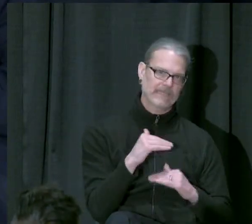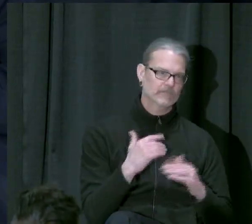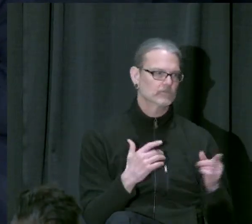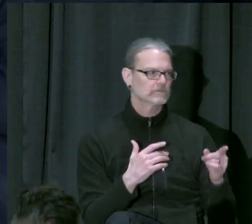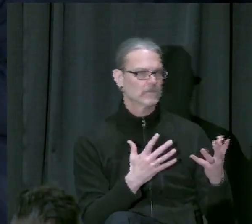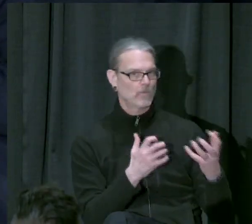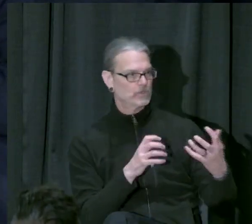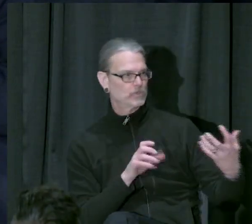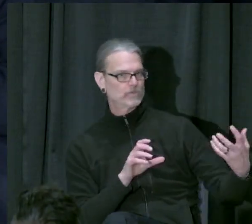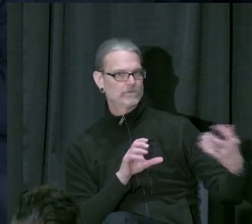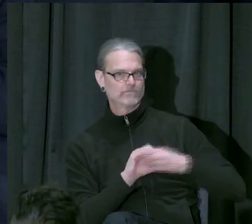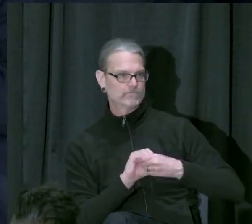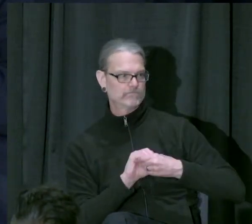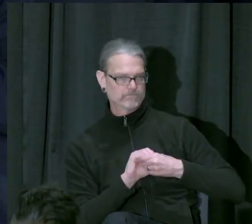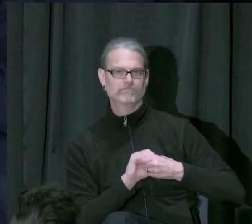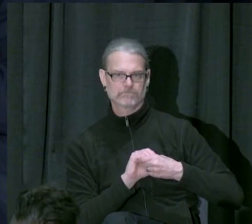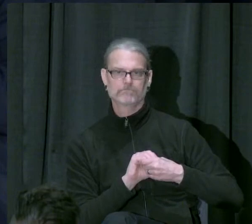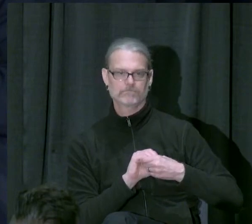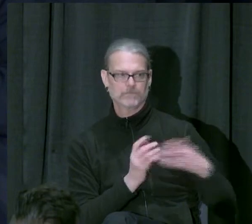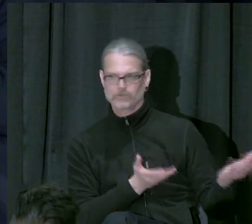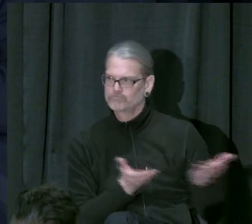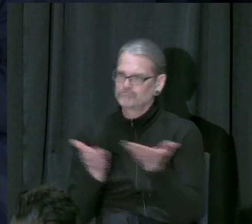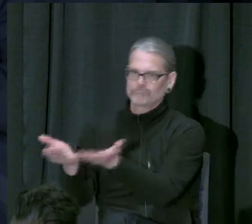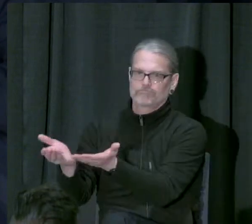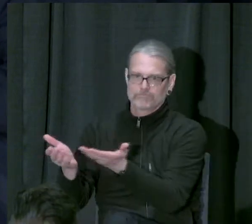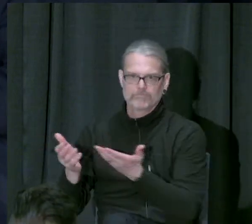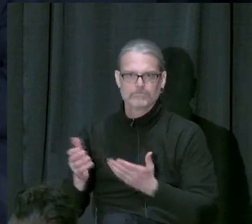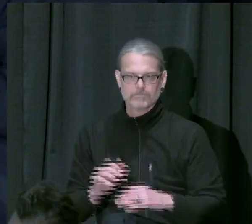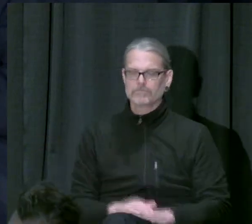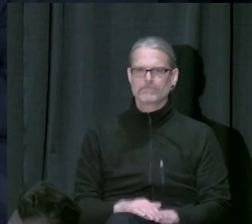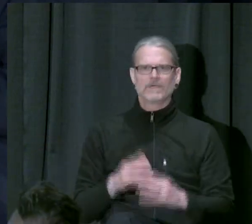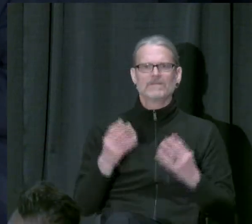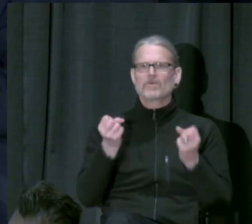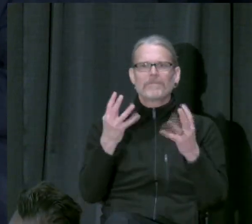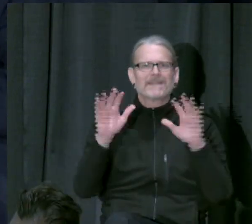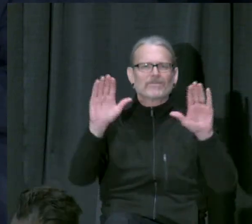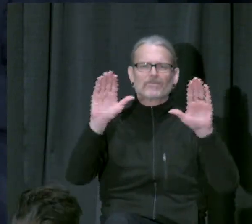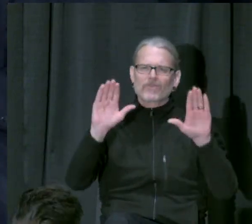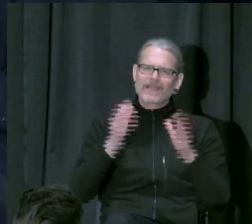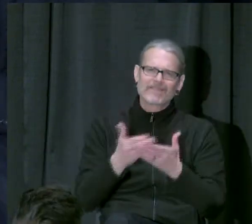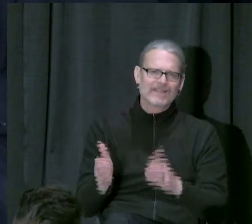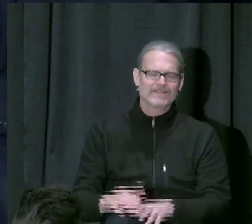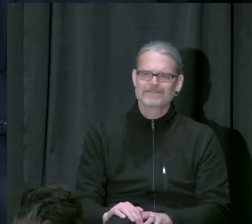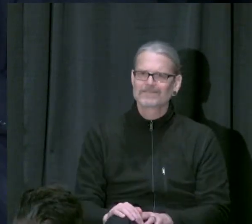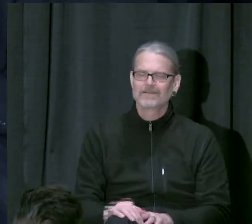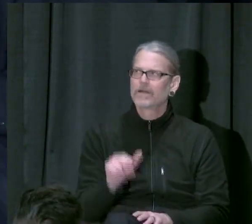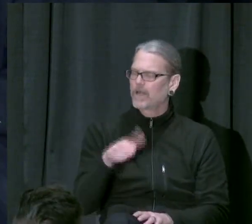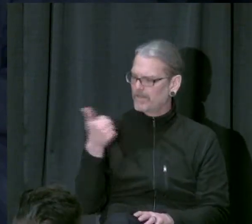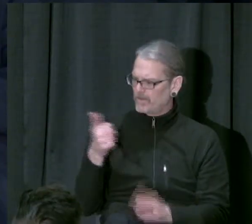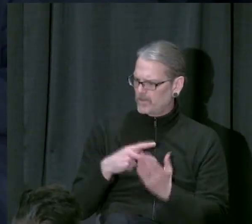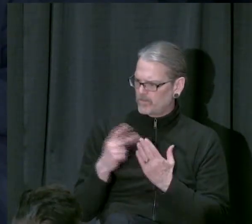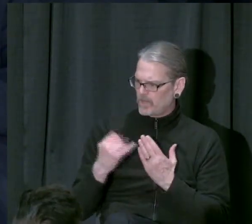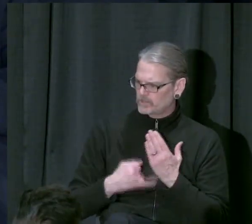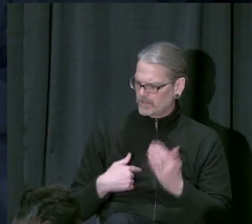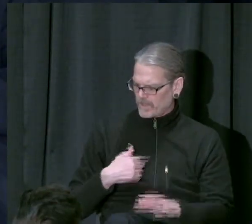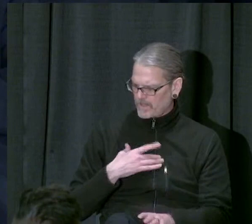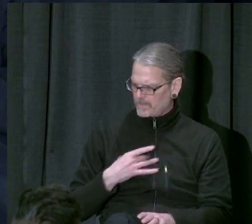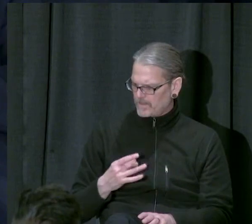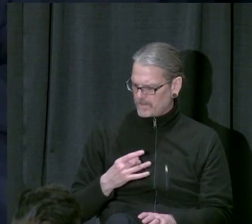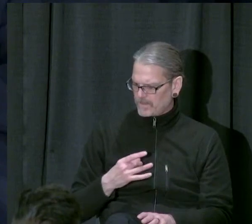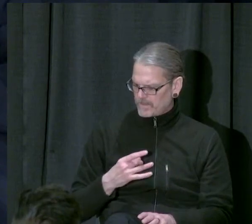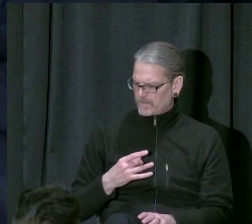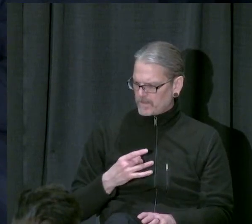and participate in a project with us. There's so many great things. I know another one of the projects I like was we're working